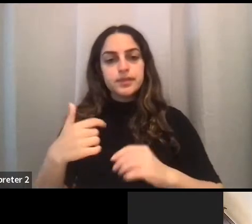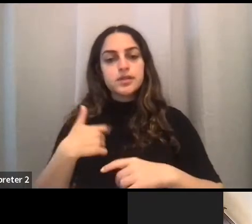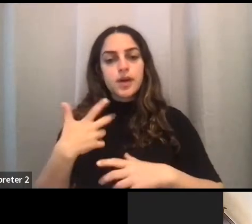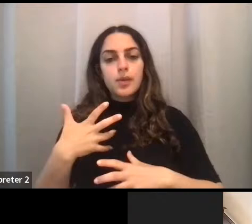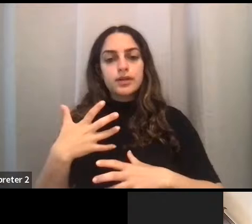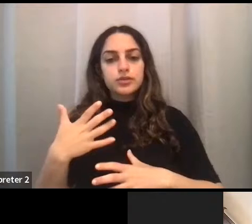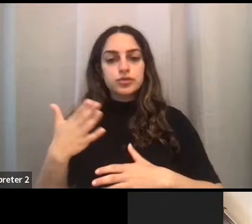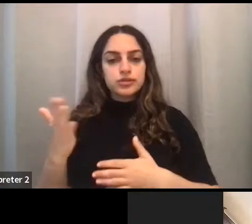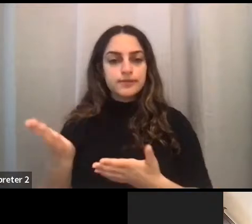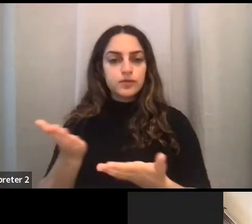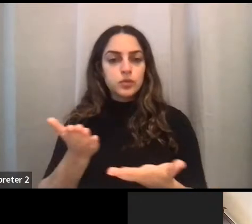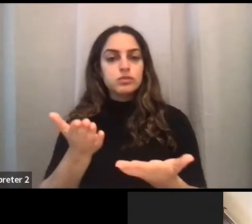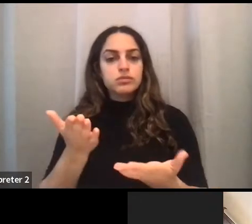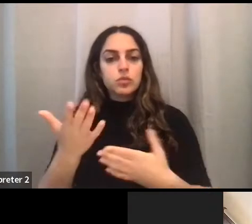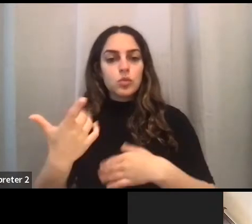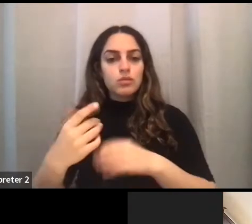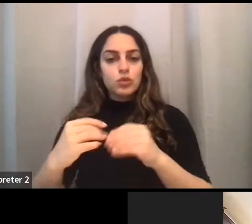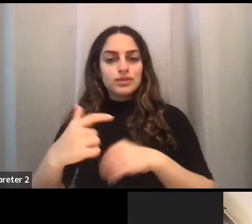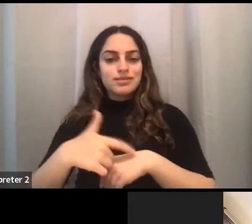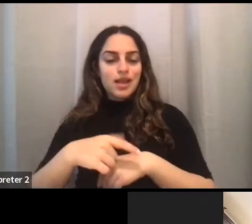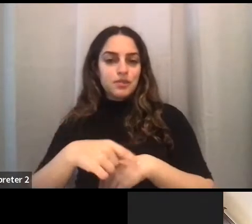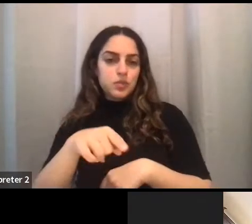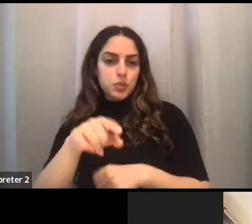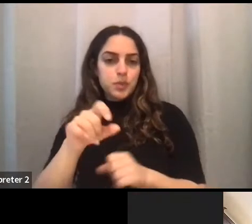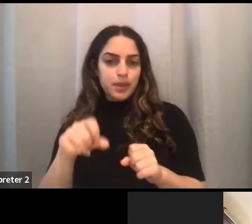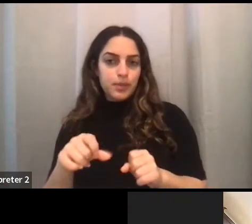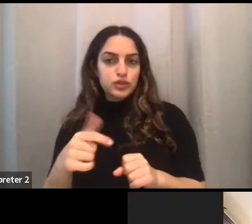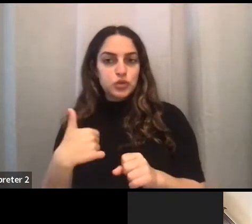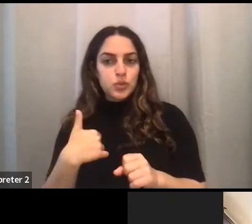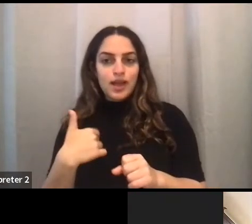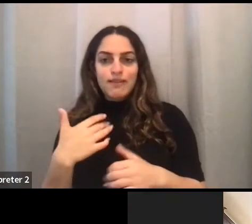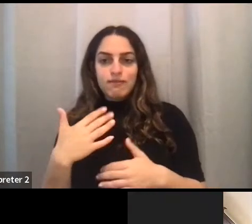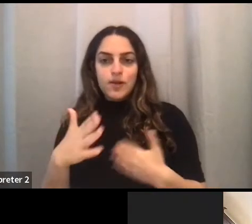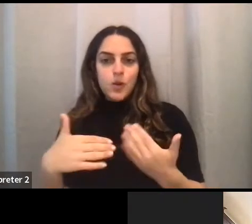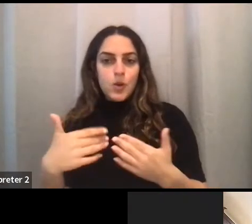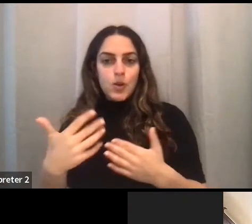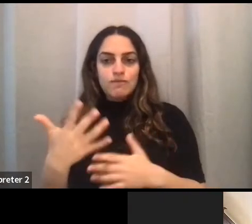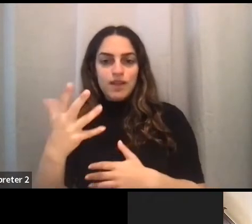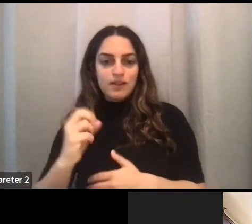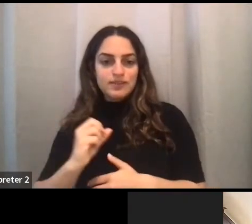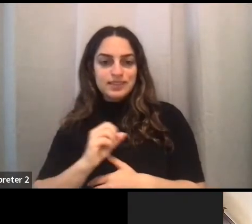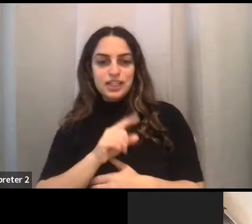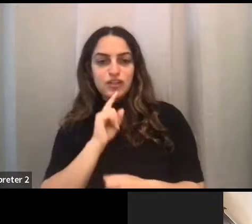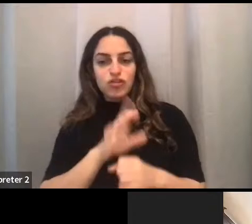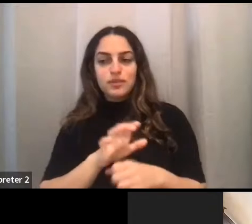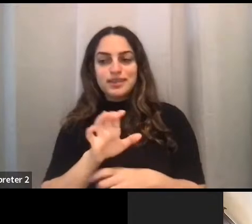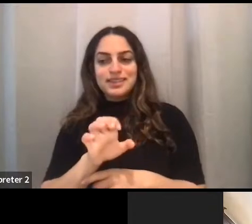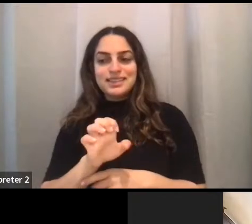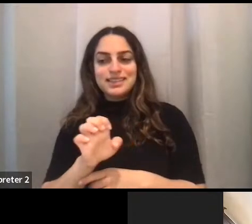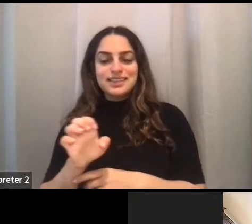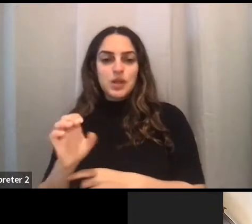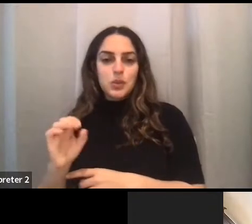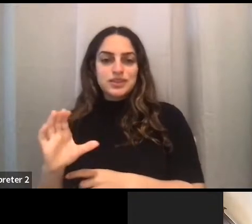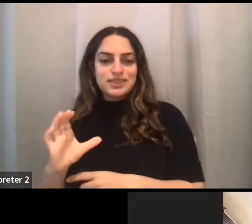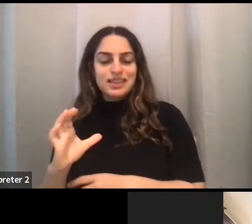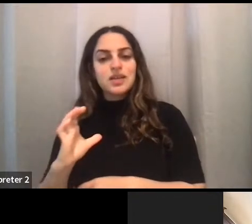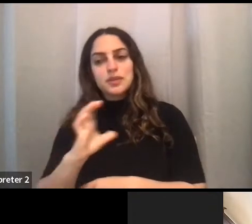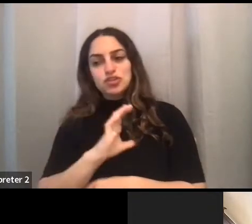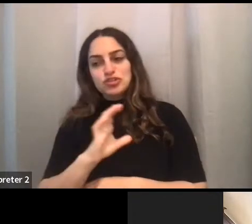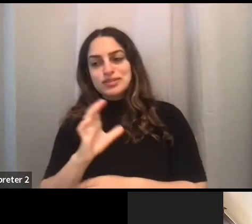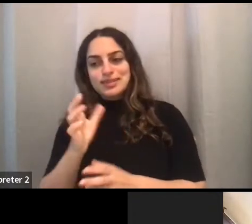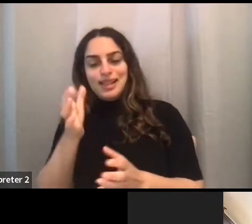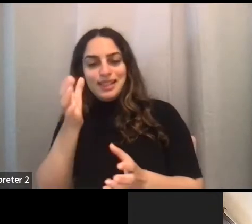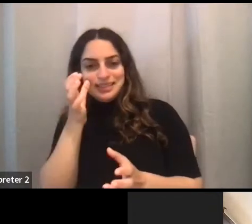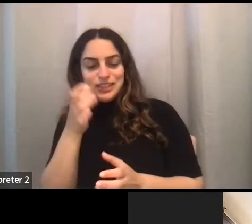you the floor one more time just to have you know you have all five senate confirmed eeoc commissioners listening to you and just just tell